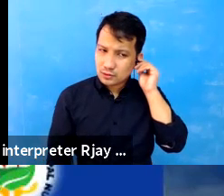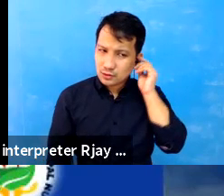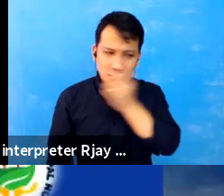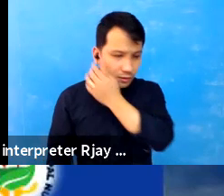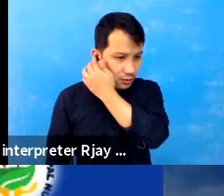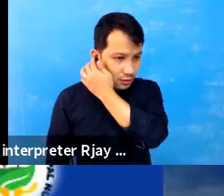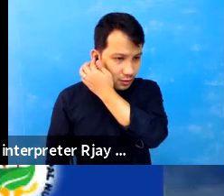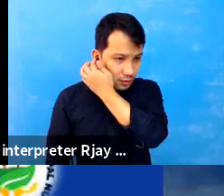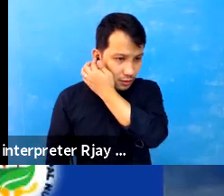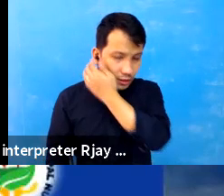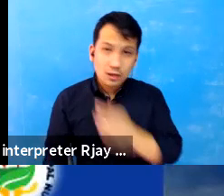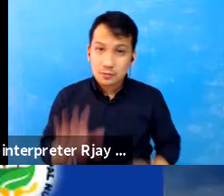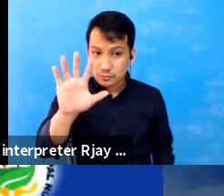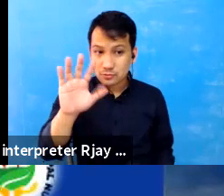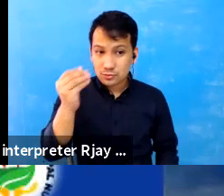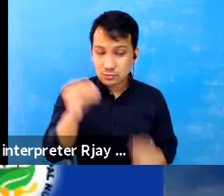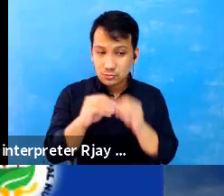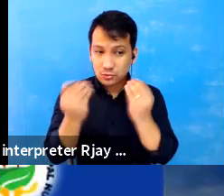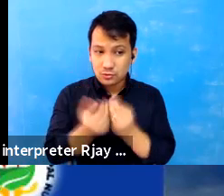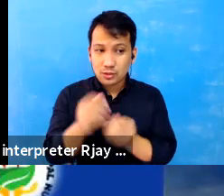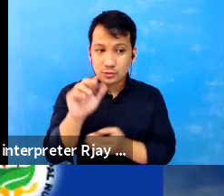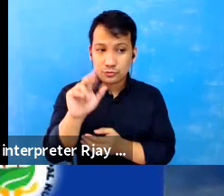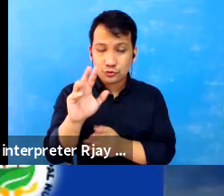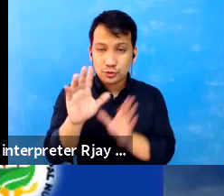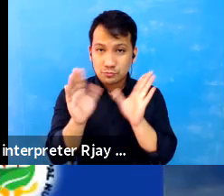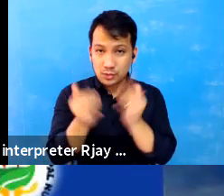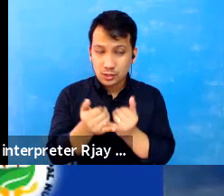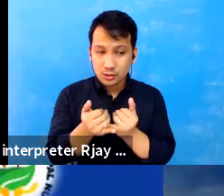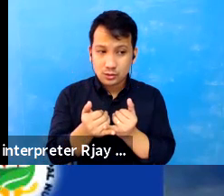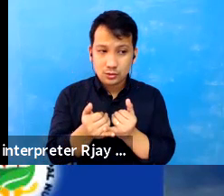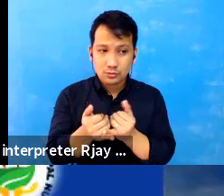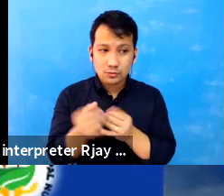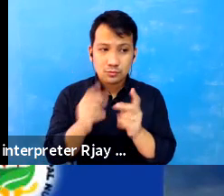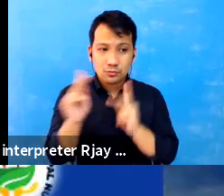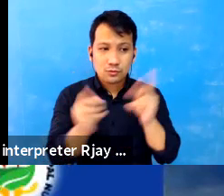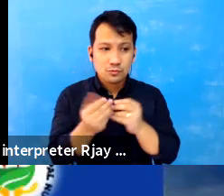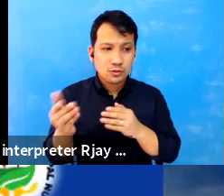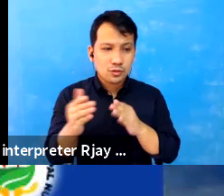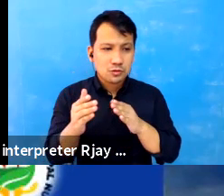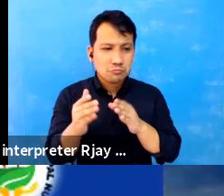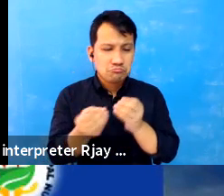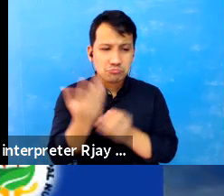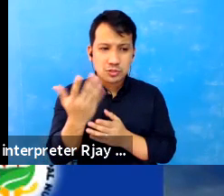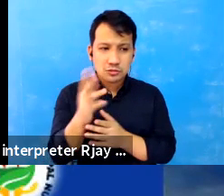Pagsangan is a people's municipality with 13 barangays and the population of